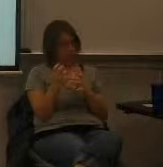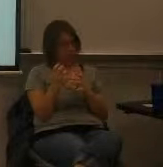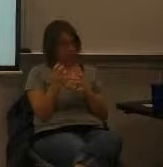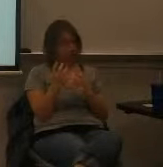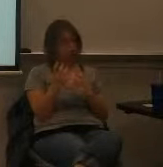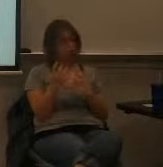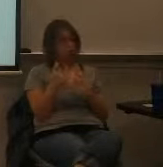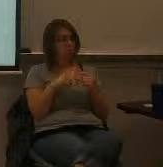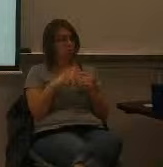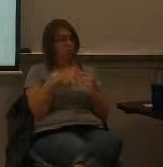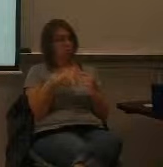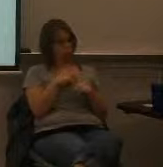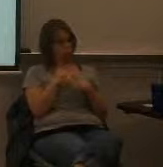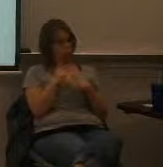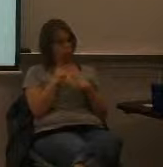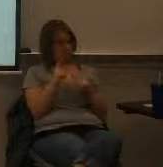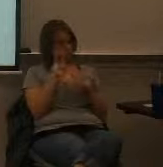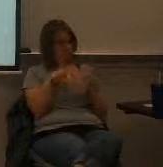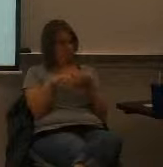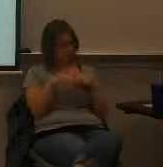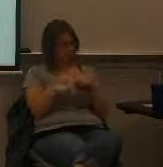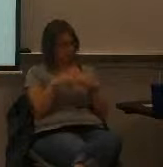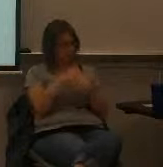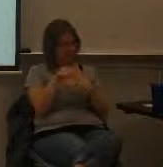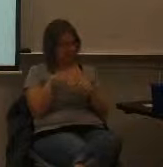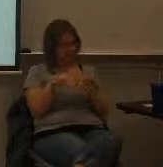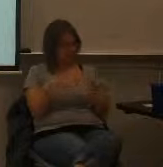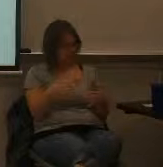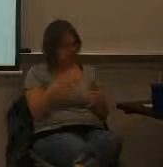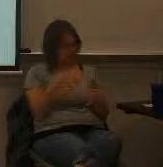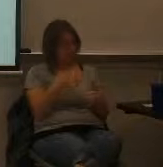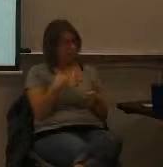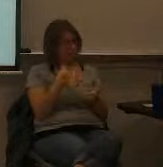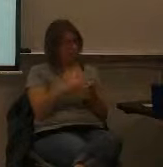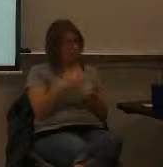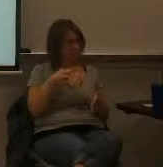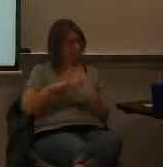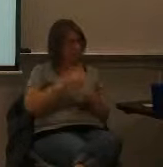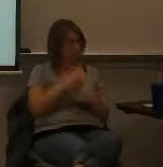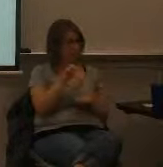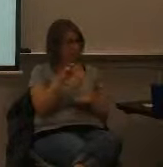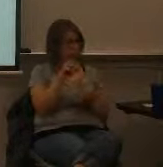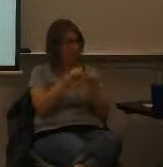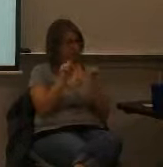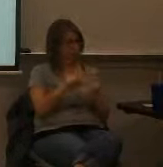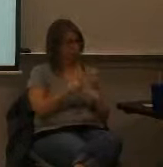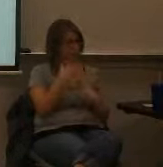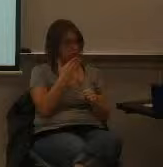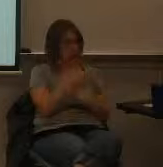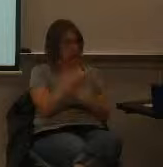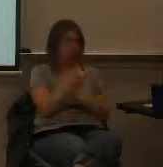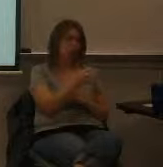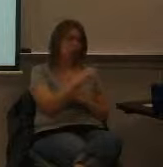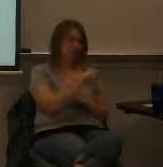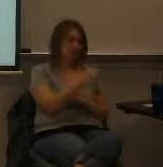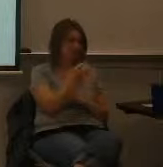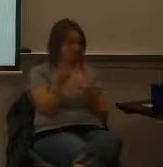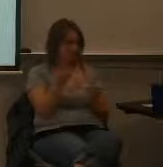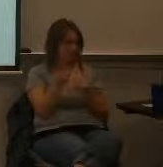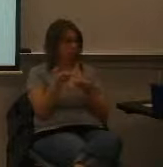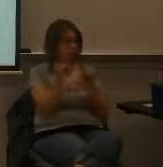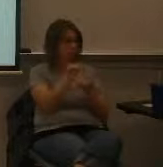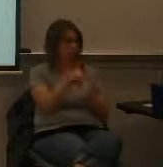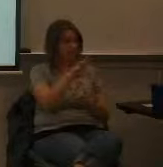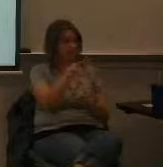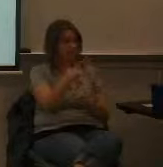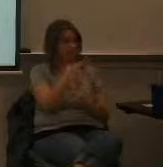have gone through this in this class, so you get monetary benefit from the ecosystem goods and services that are provided by